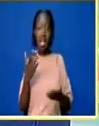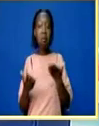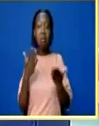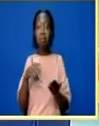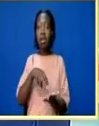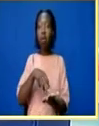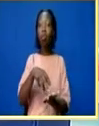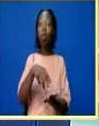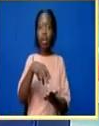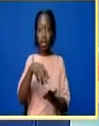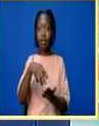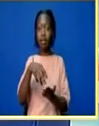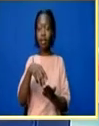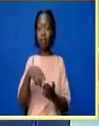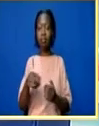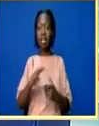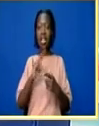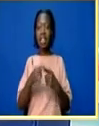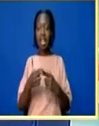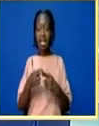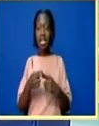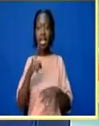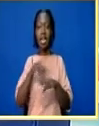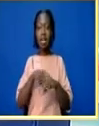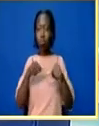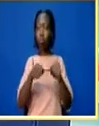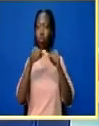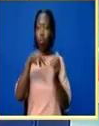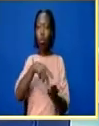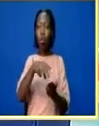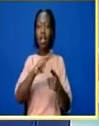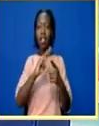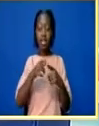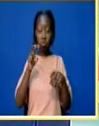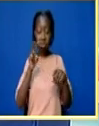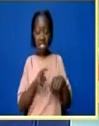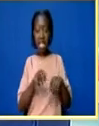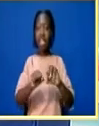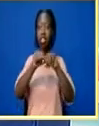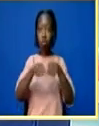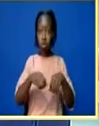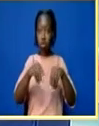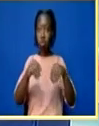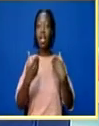walking on an off-road, uh-huh. you have dust. Yes. That dust, mm. has you have gotten it from the